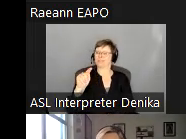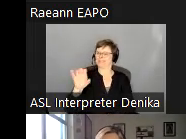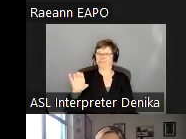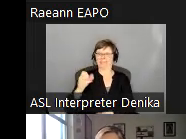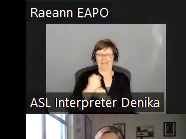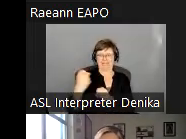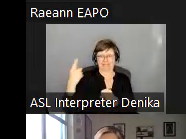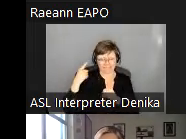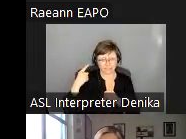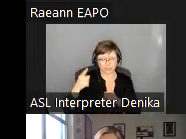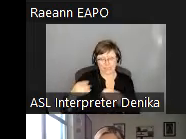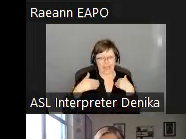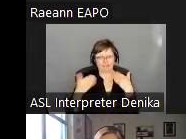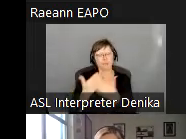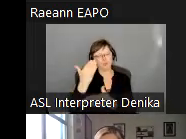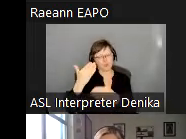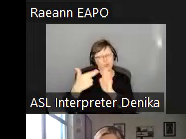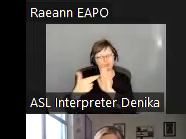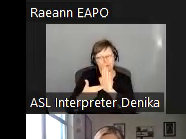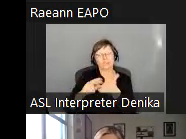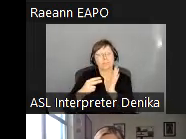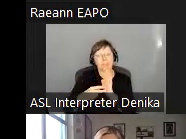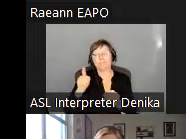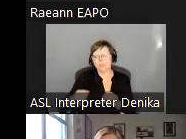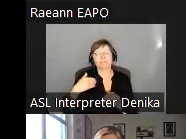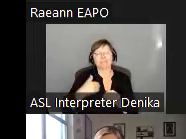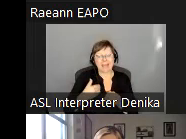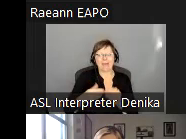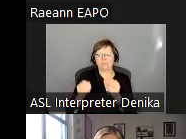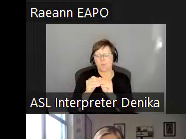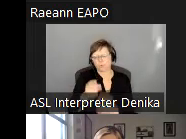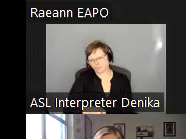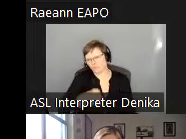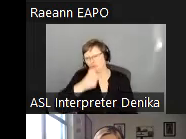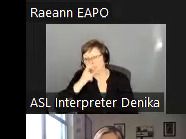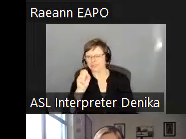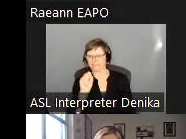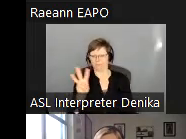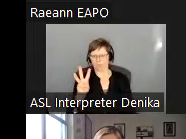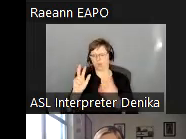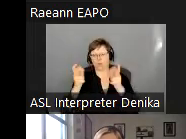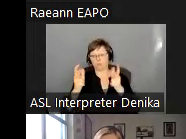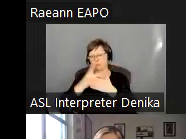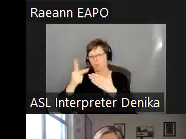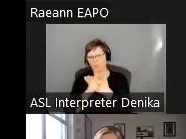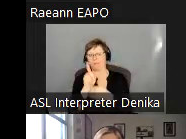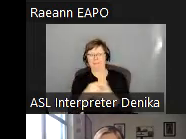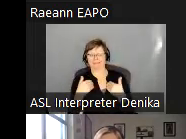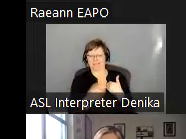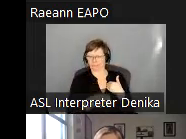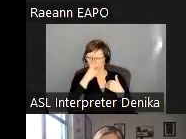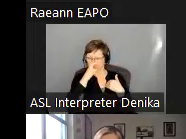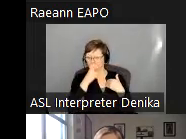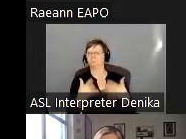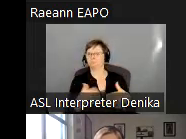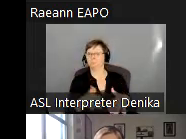year to have the telcos put in more robust prevention software to stop these calls. So now typically you'll see what it